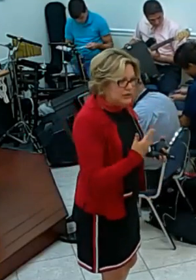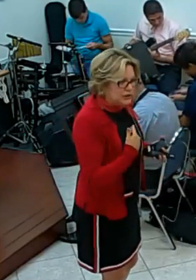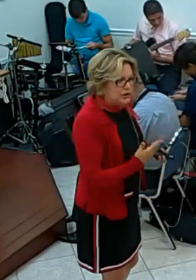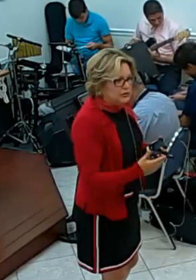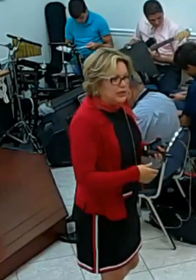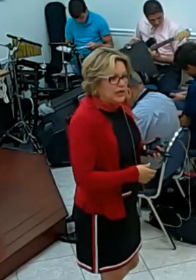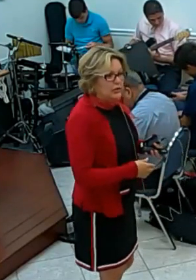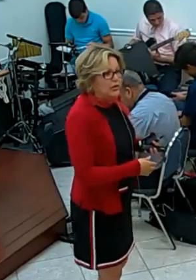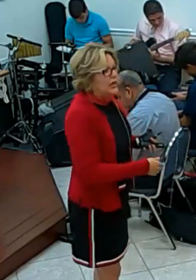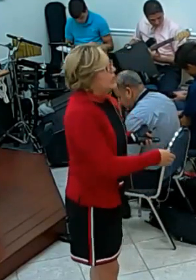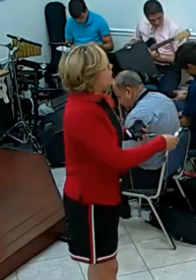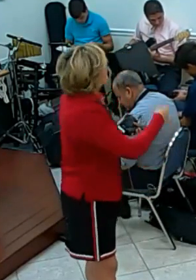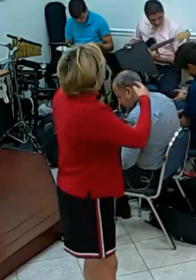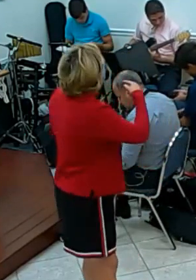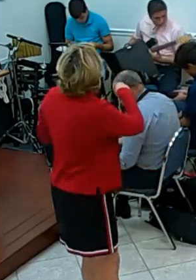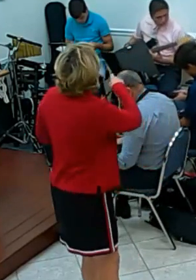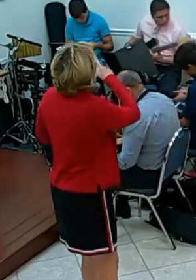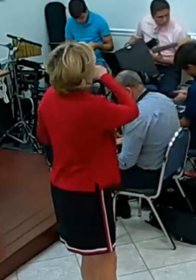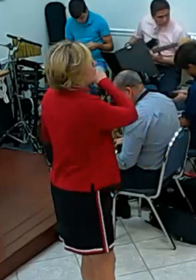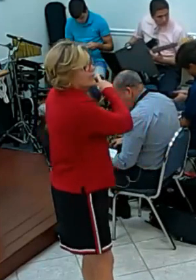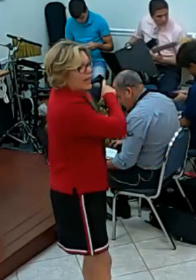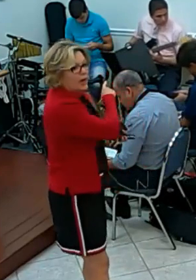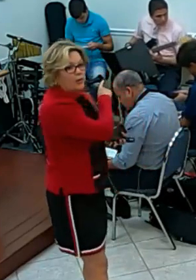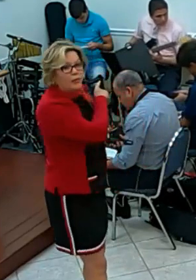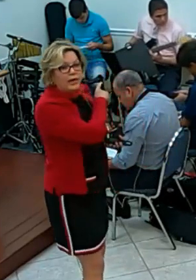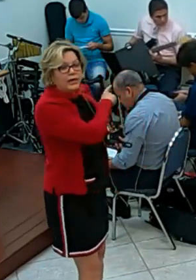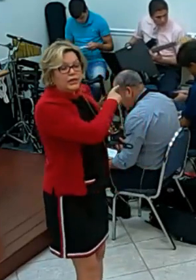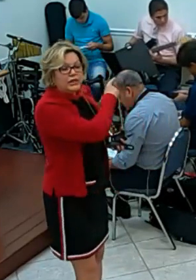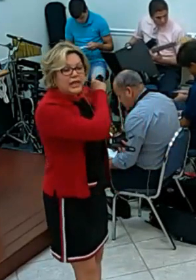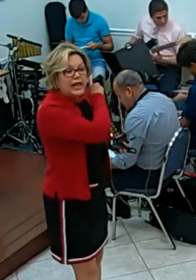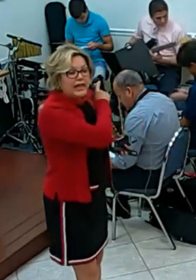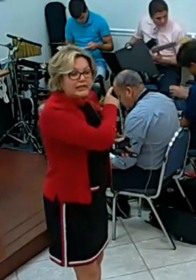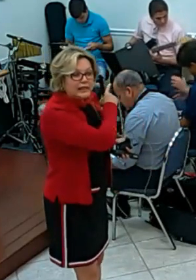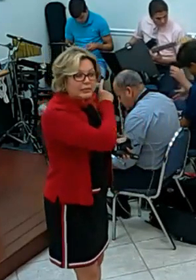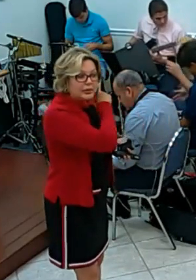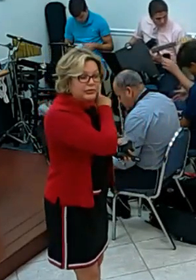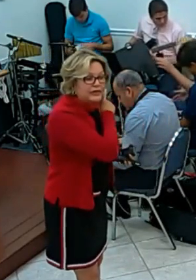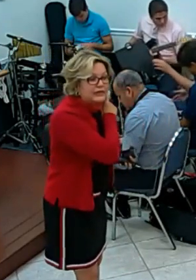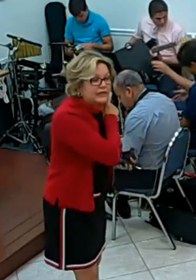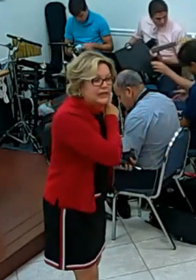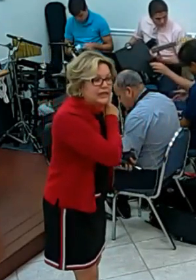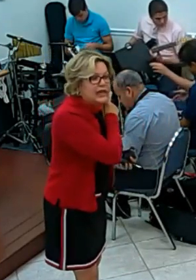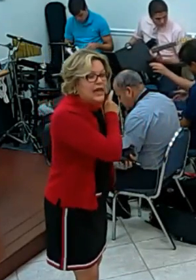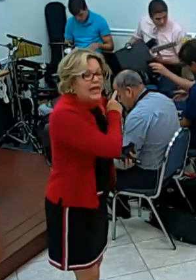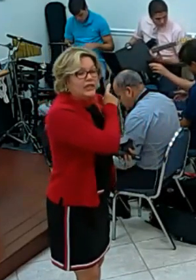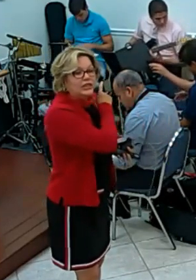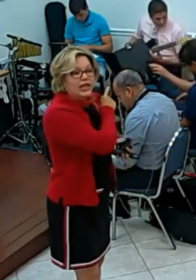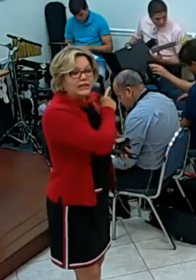ice caps are melting. We are really feeling the heat. This